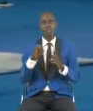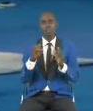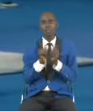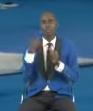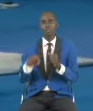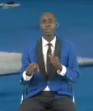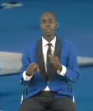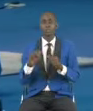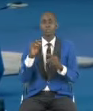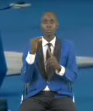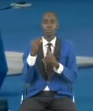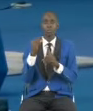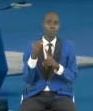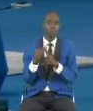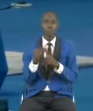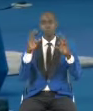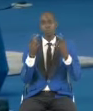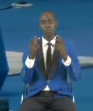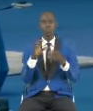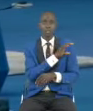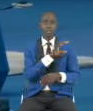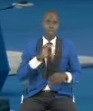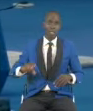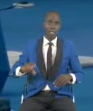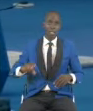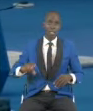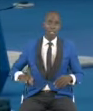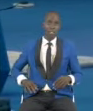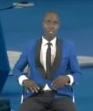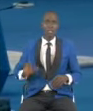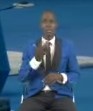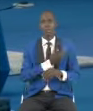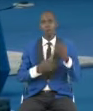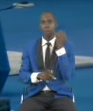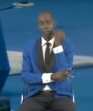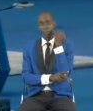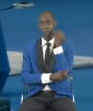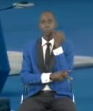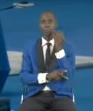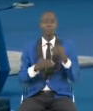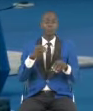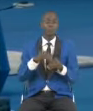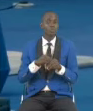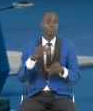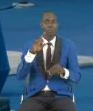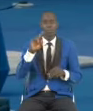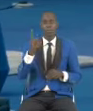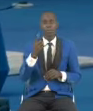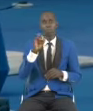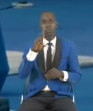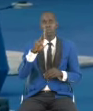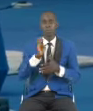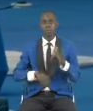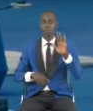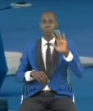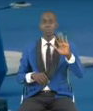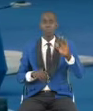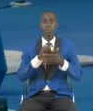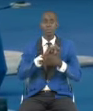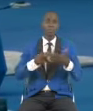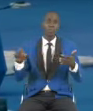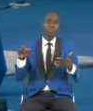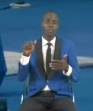our Passover. We're looking at 1 Corinthians chapter 5, reading from